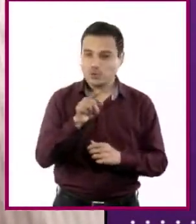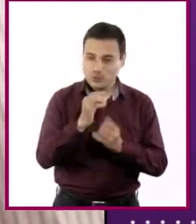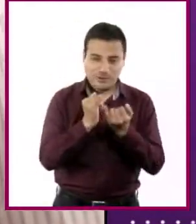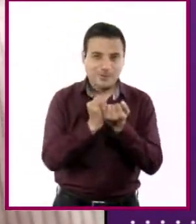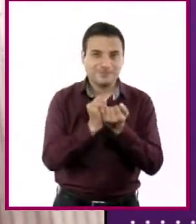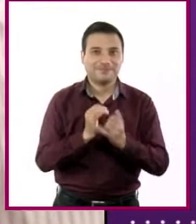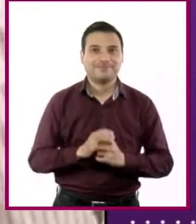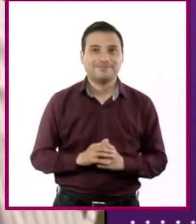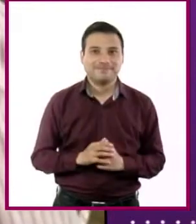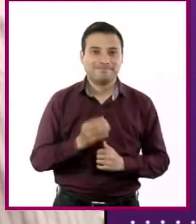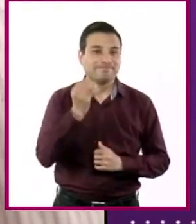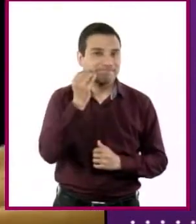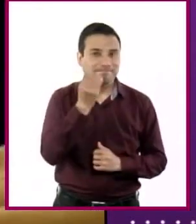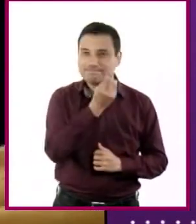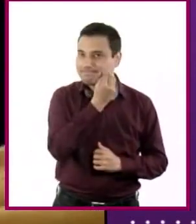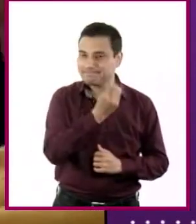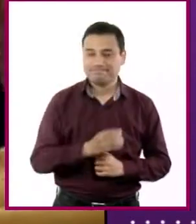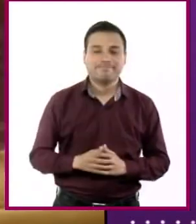too.